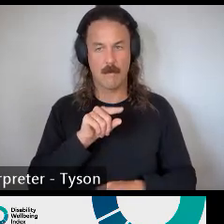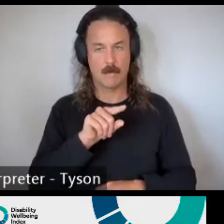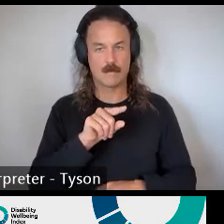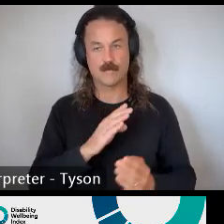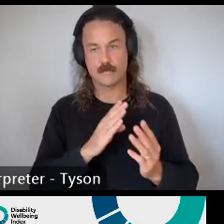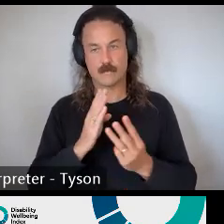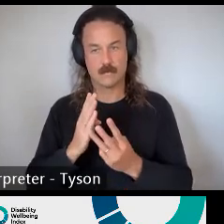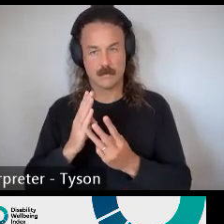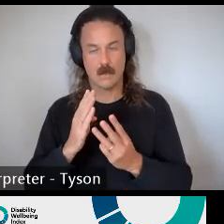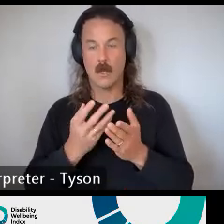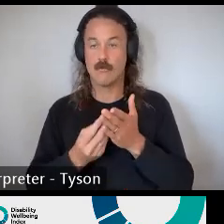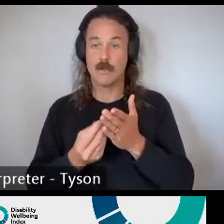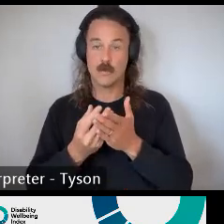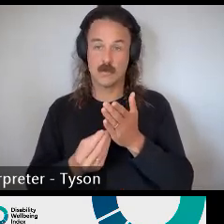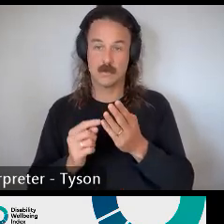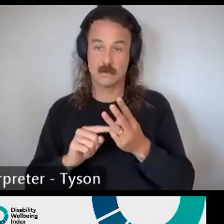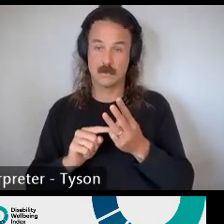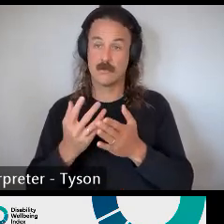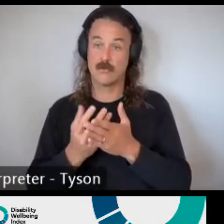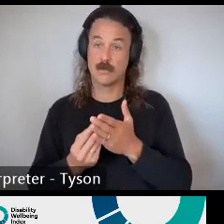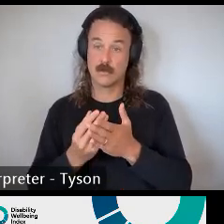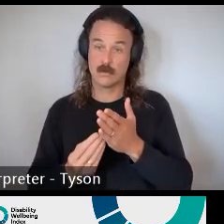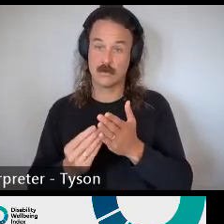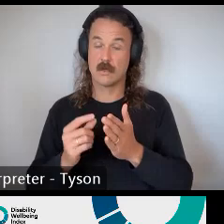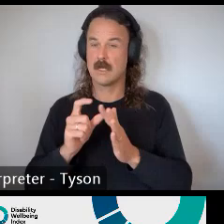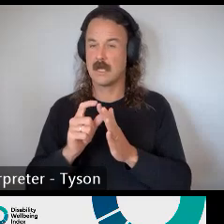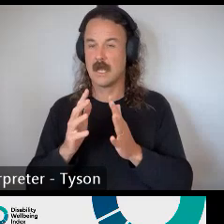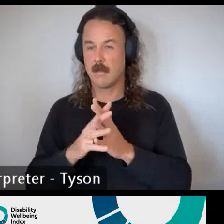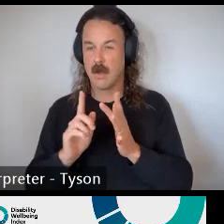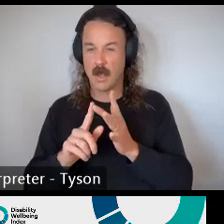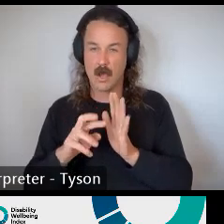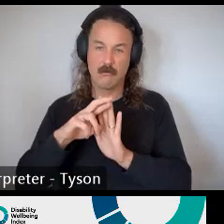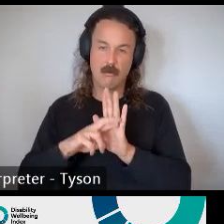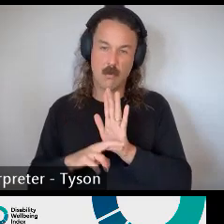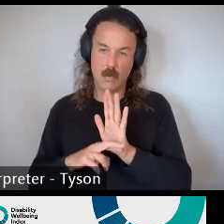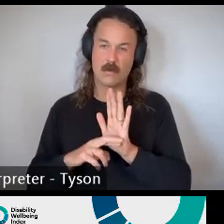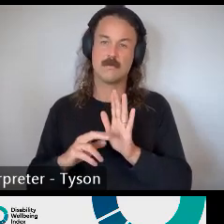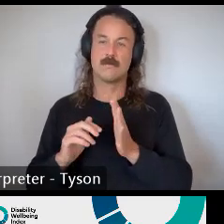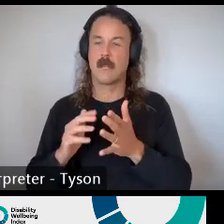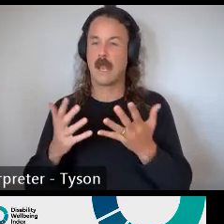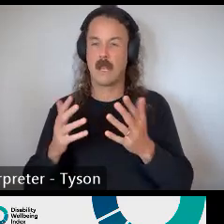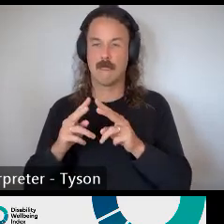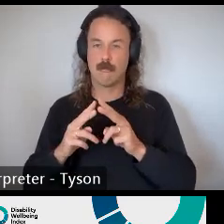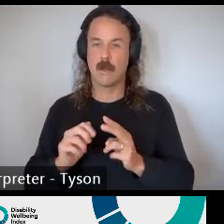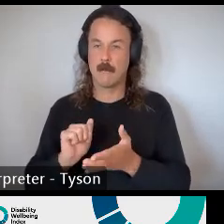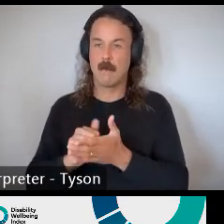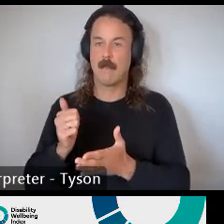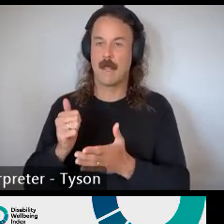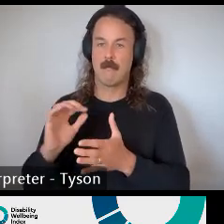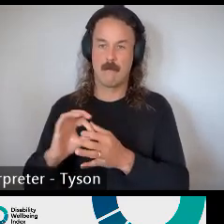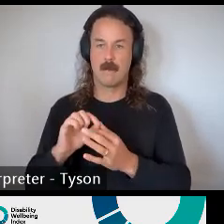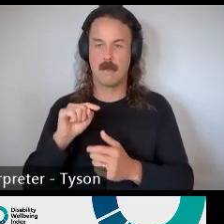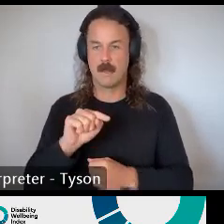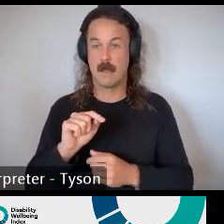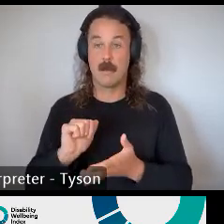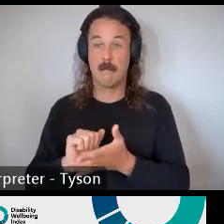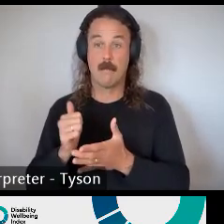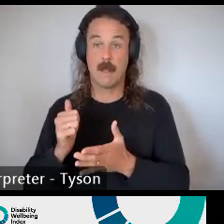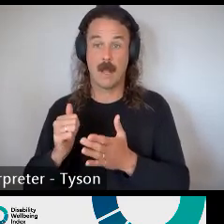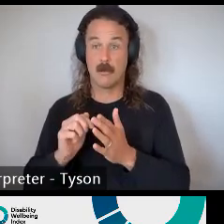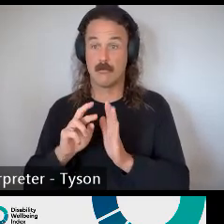tab, where you can find DWI related reports and publications. We don't have any publications yet, but we are working